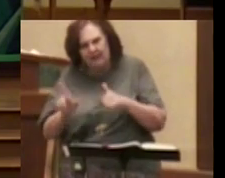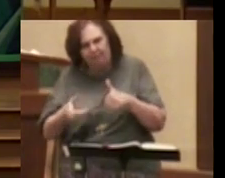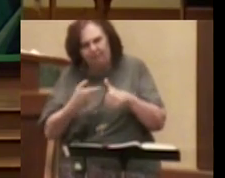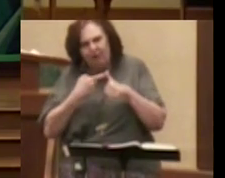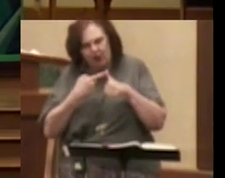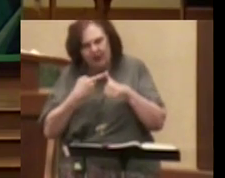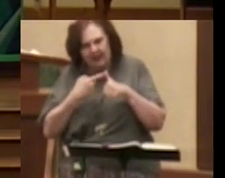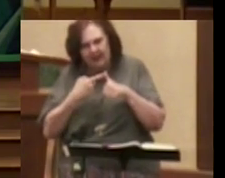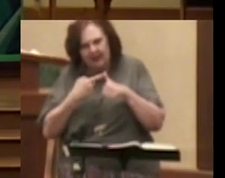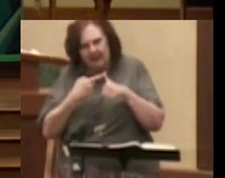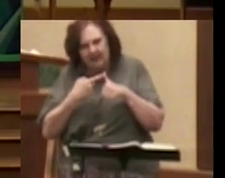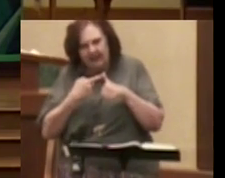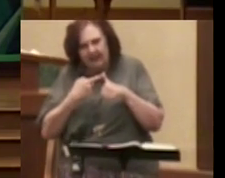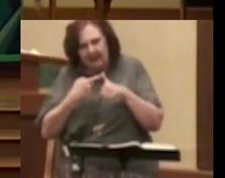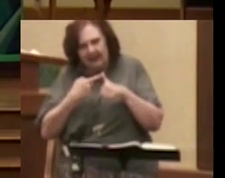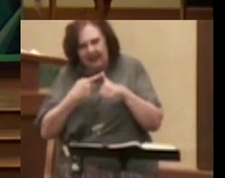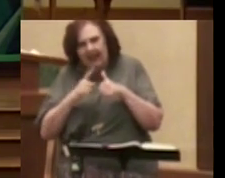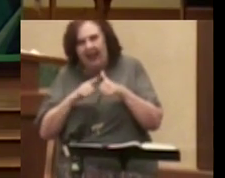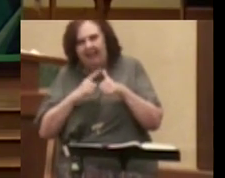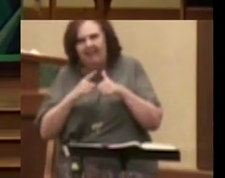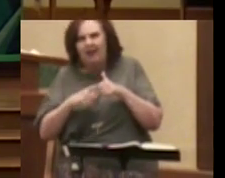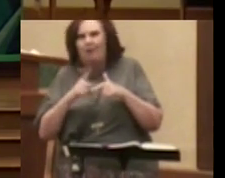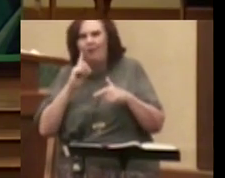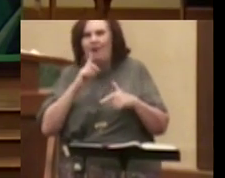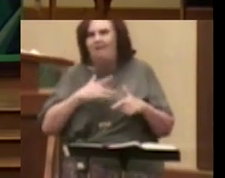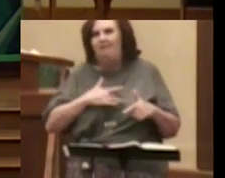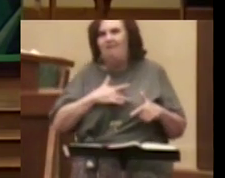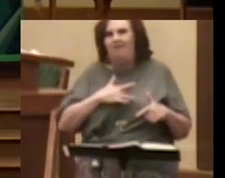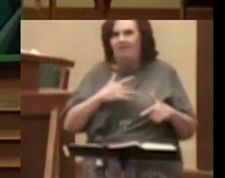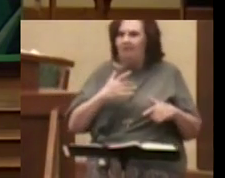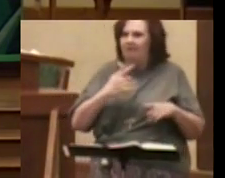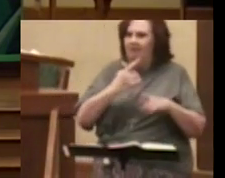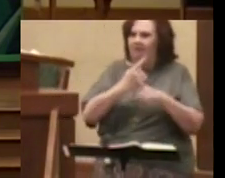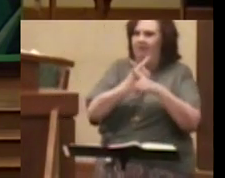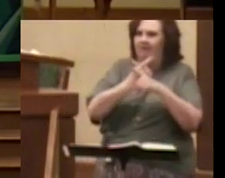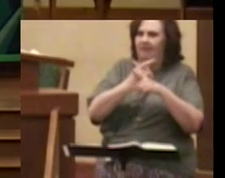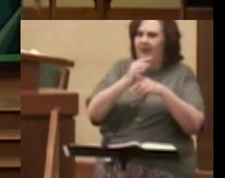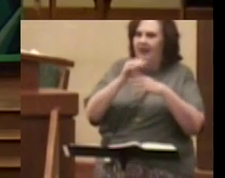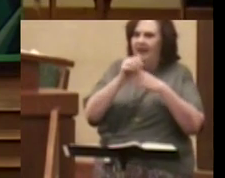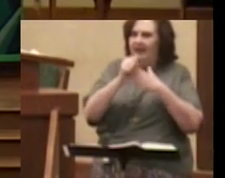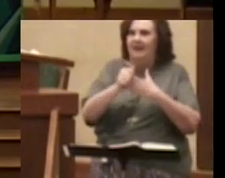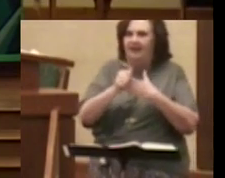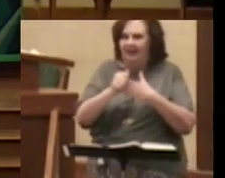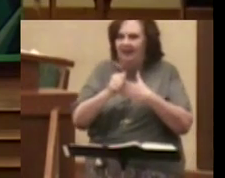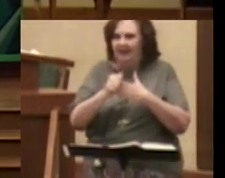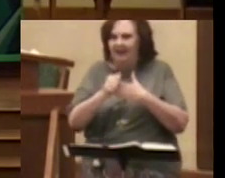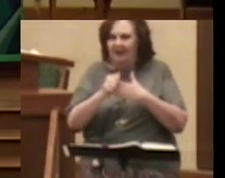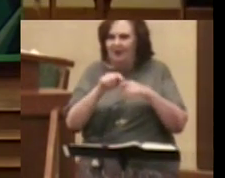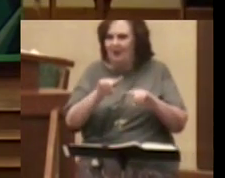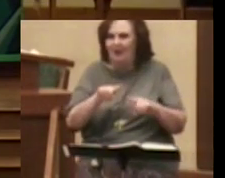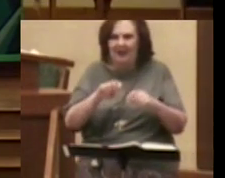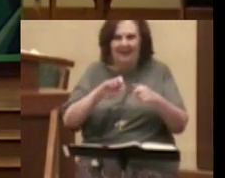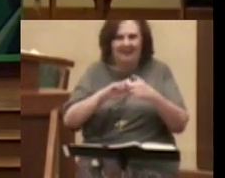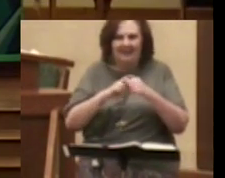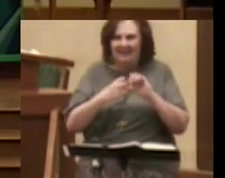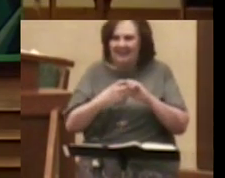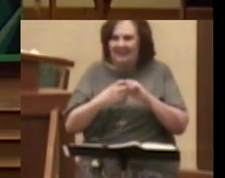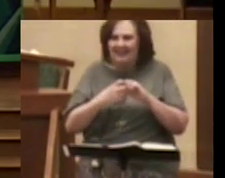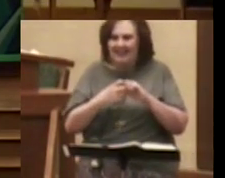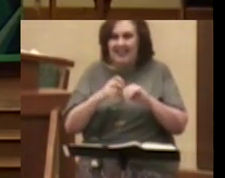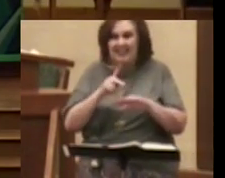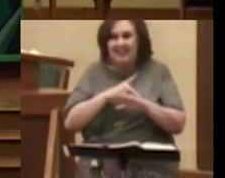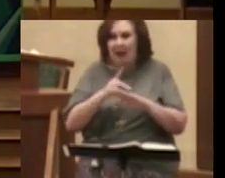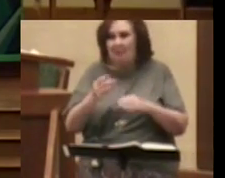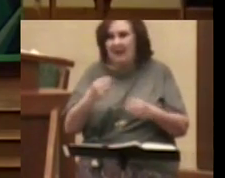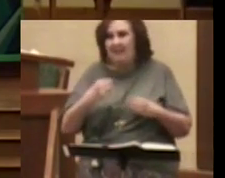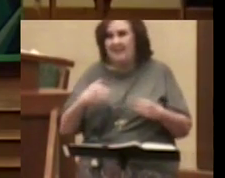then we find light even in the darkness, and we need not be afraid. The Psalms gift us with hope